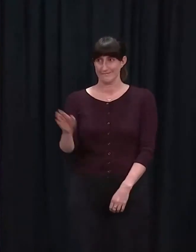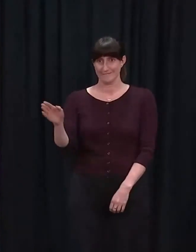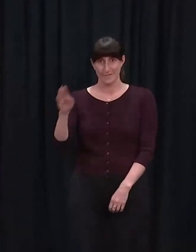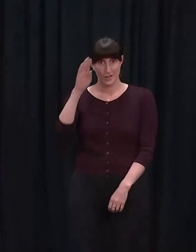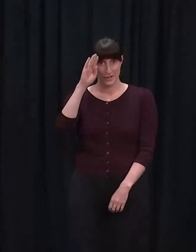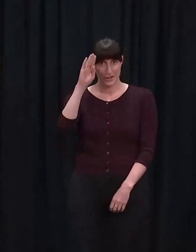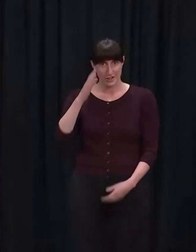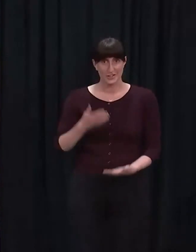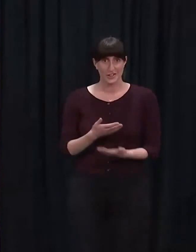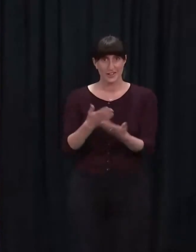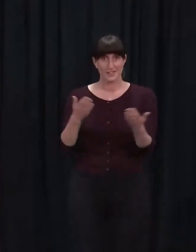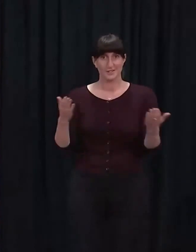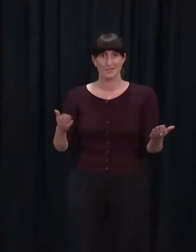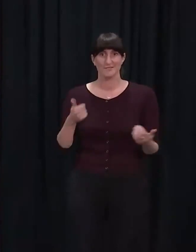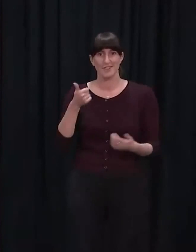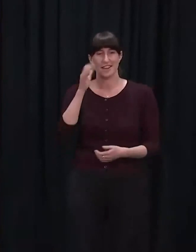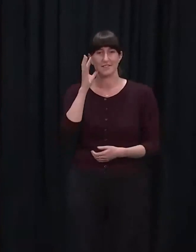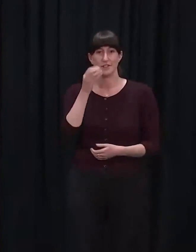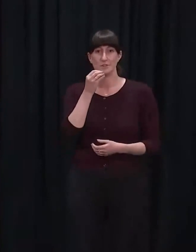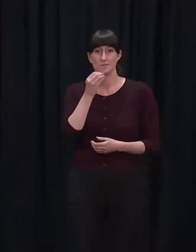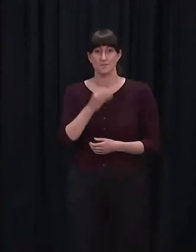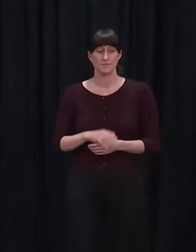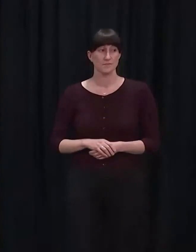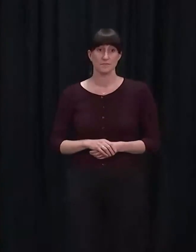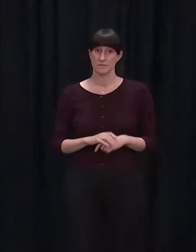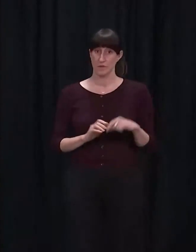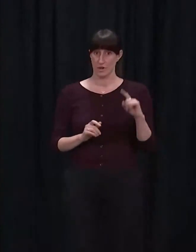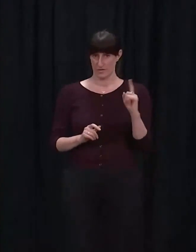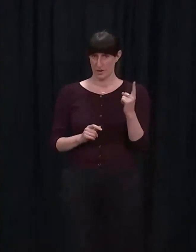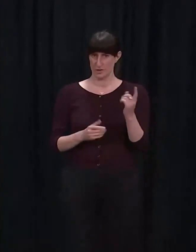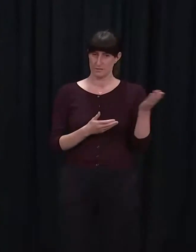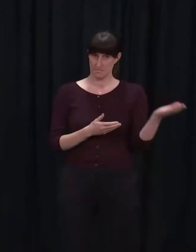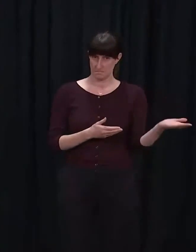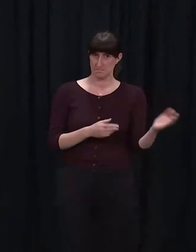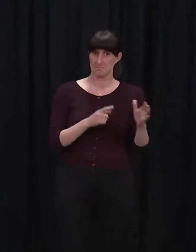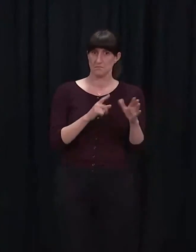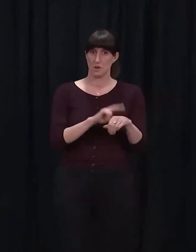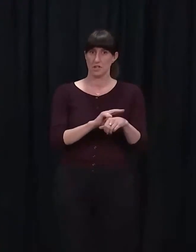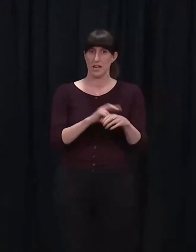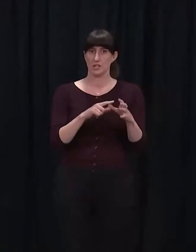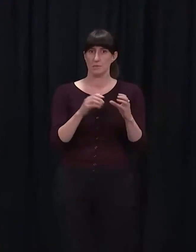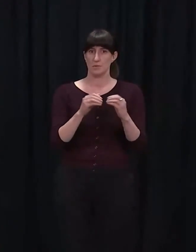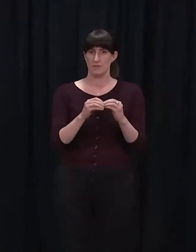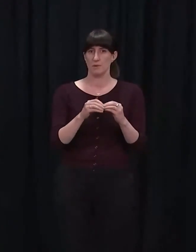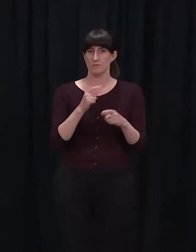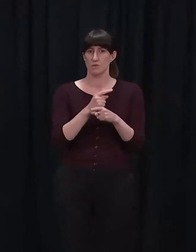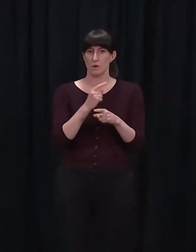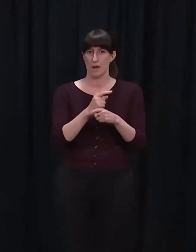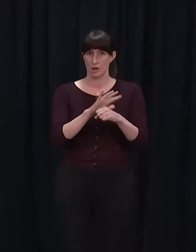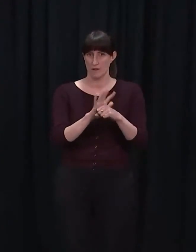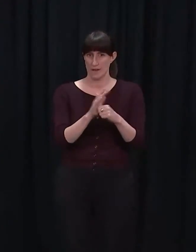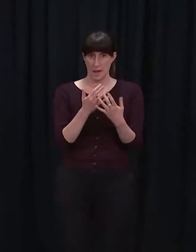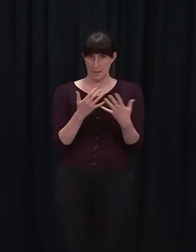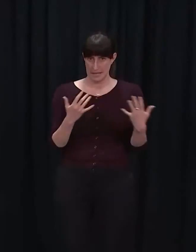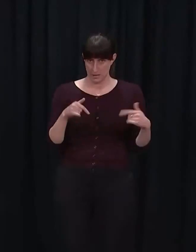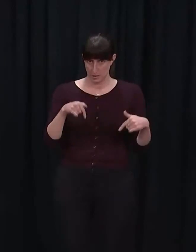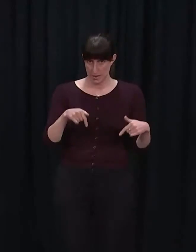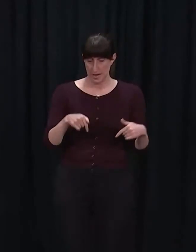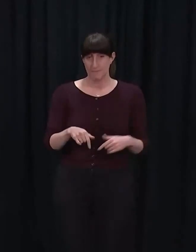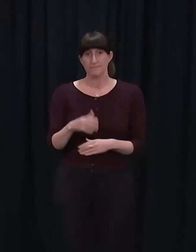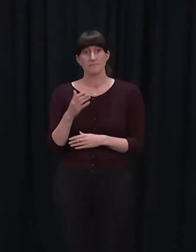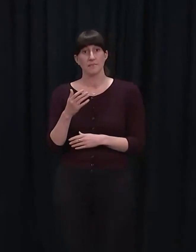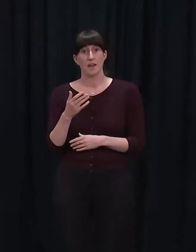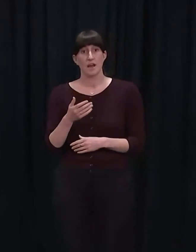Kia ora koutou katoa, good afternoon everybody. I'll hand over to the Director General to do the usual update on daily cases. Then we'll talk about the alert